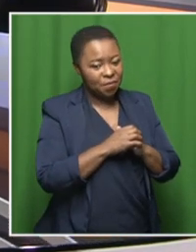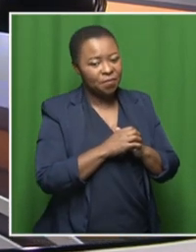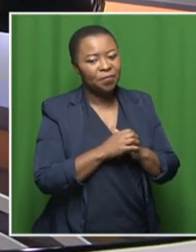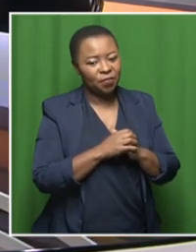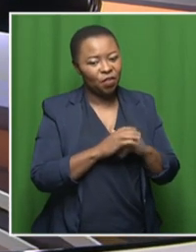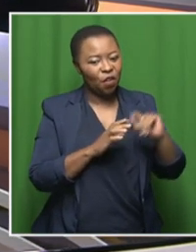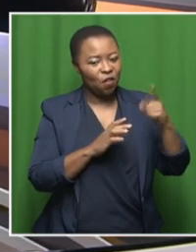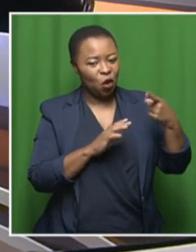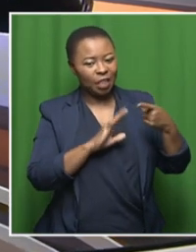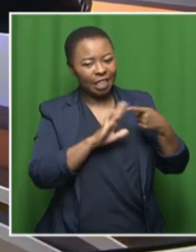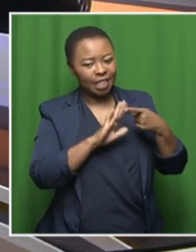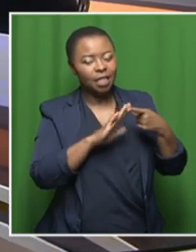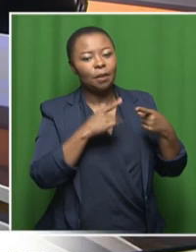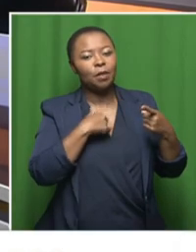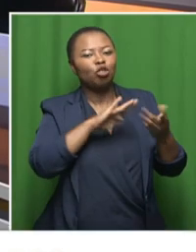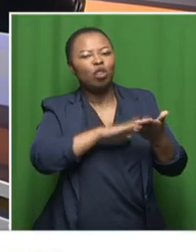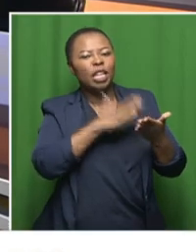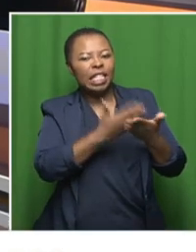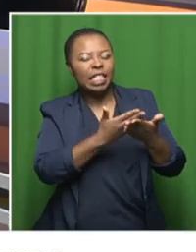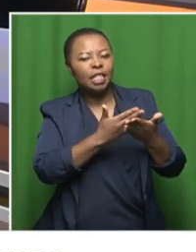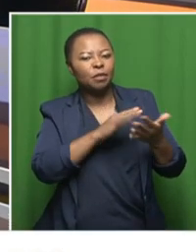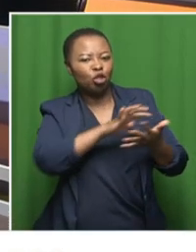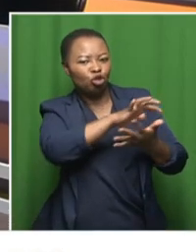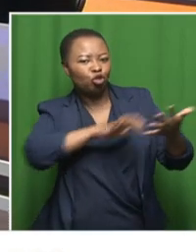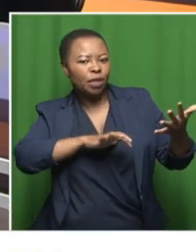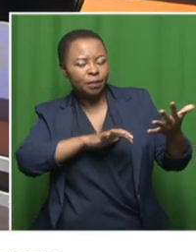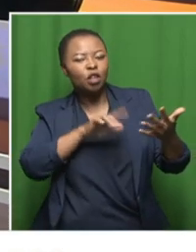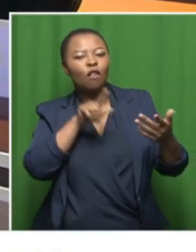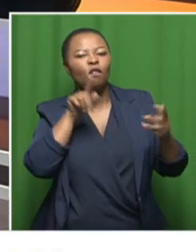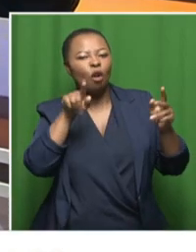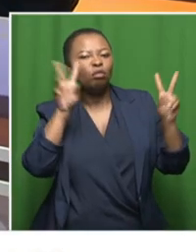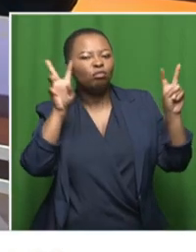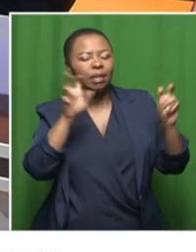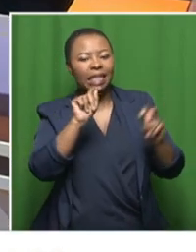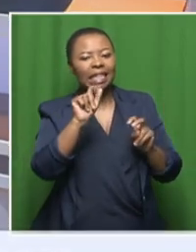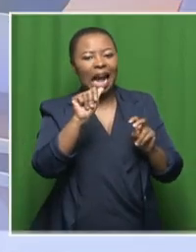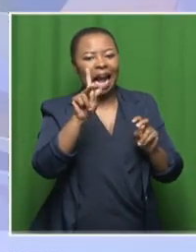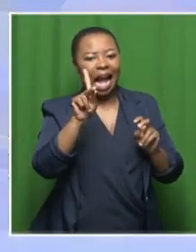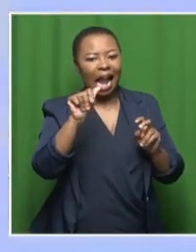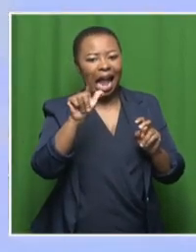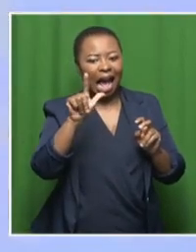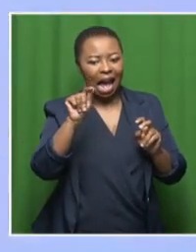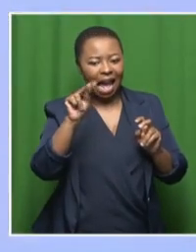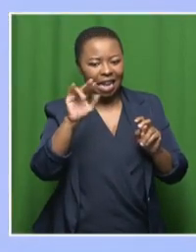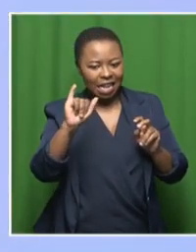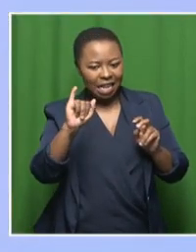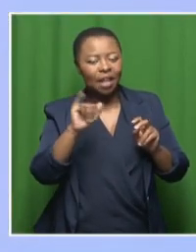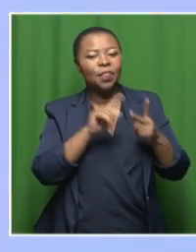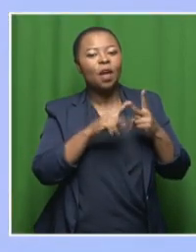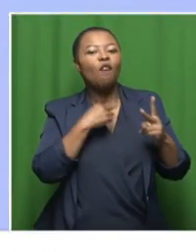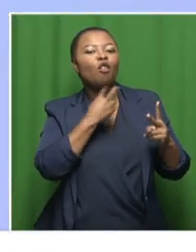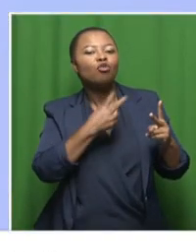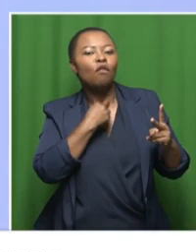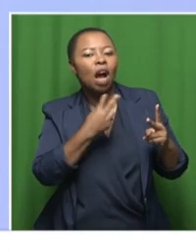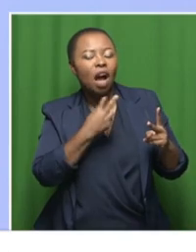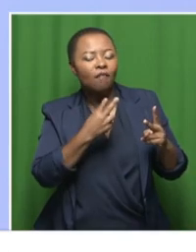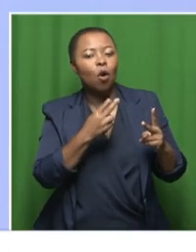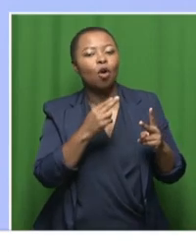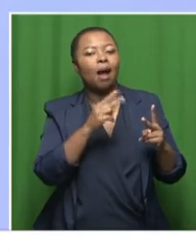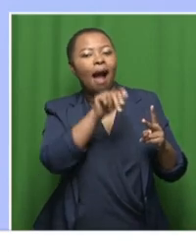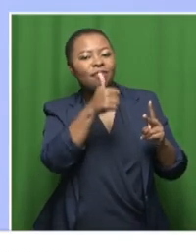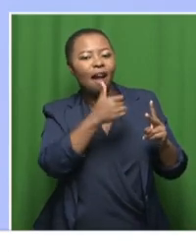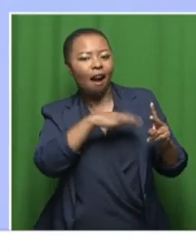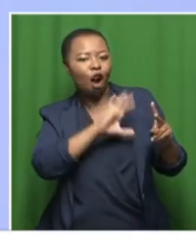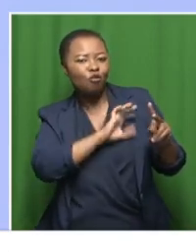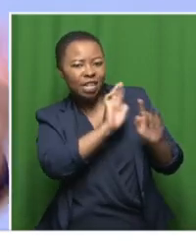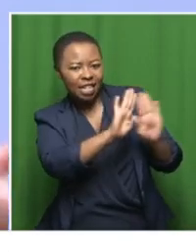first started translating scripts for Takalani Sesame. From there, it grew into doing voiceovers for Takalani for some of the characters.